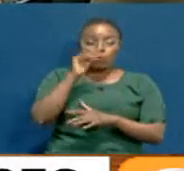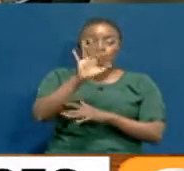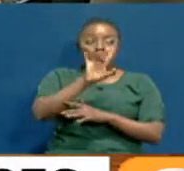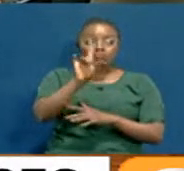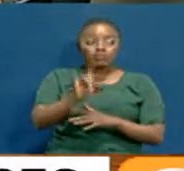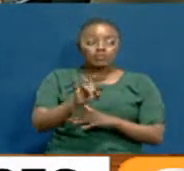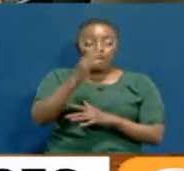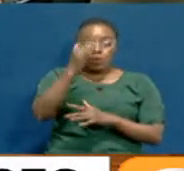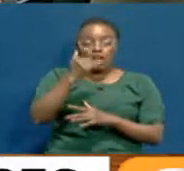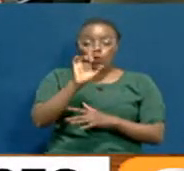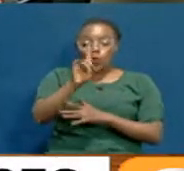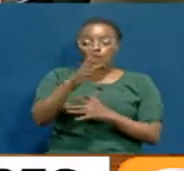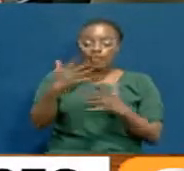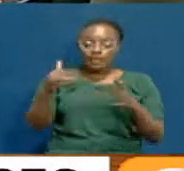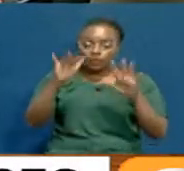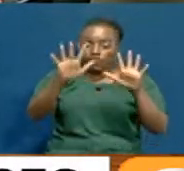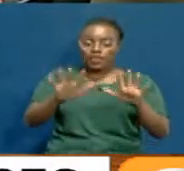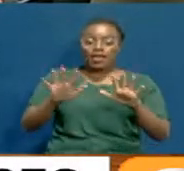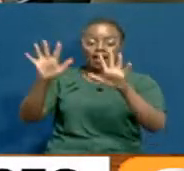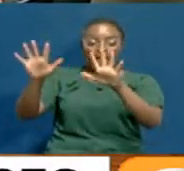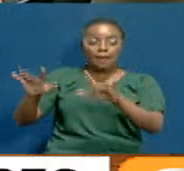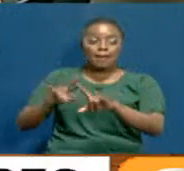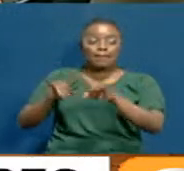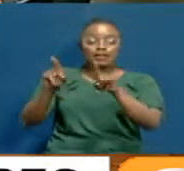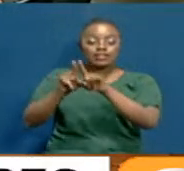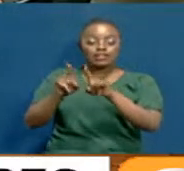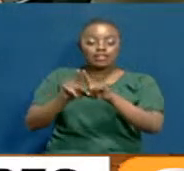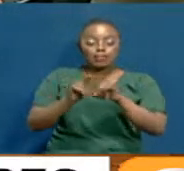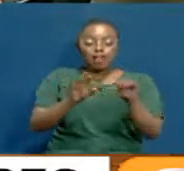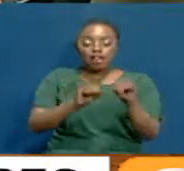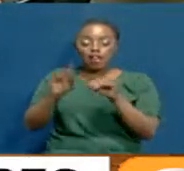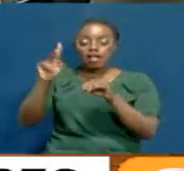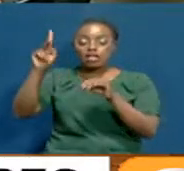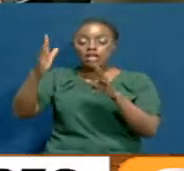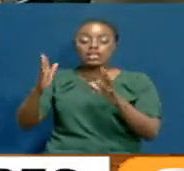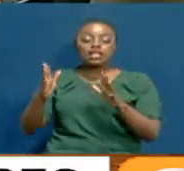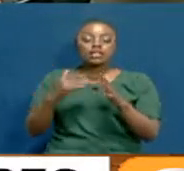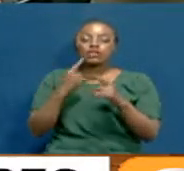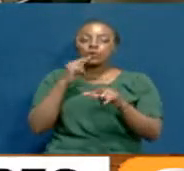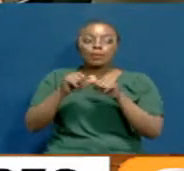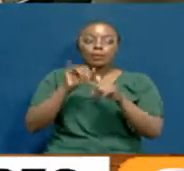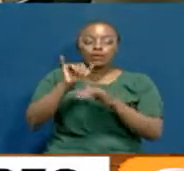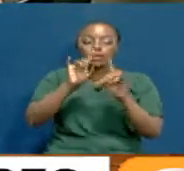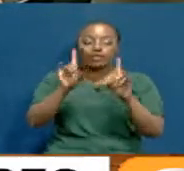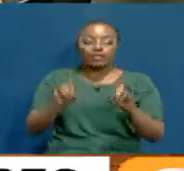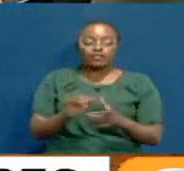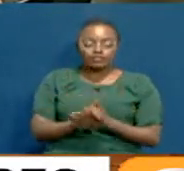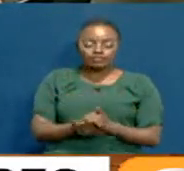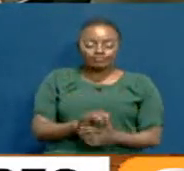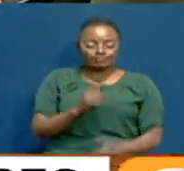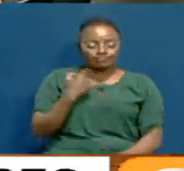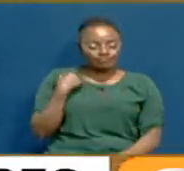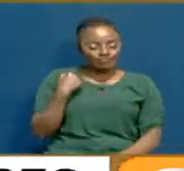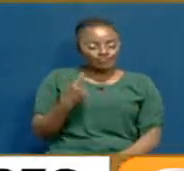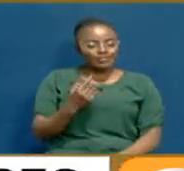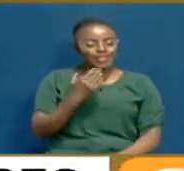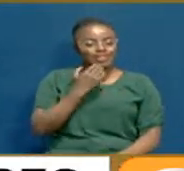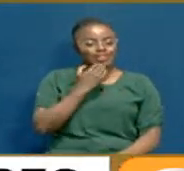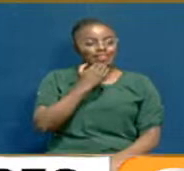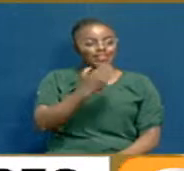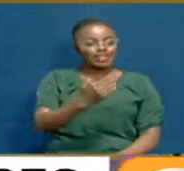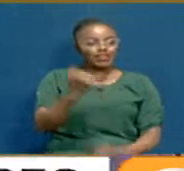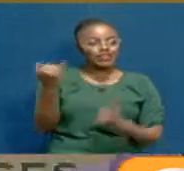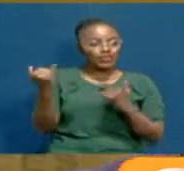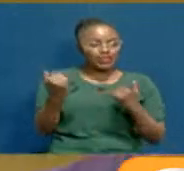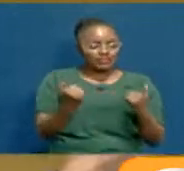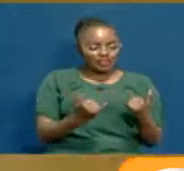You know, it could be one thing on the campaign trail, but is it being translated to what Kenyans are talking about? First, thank you for having me. First and